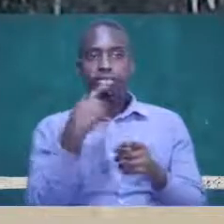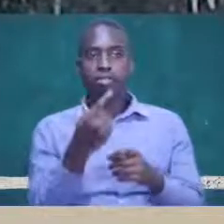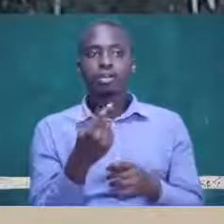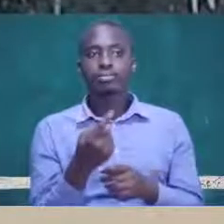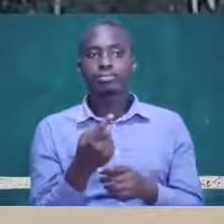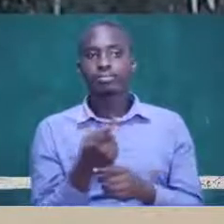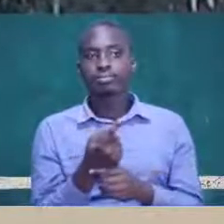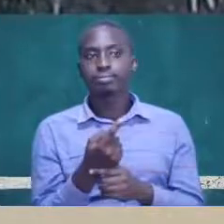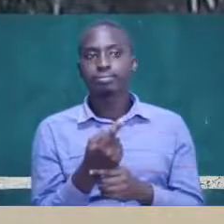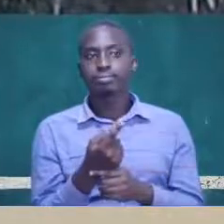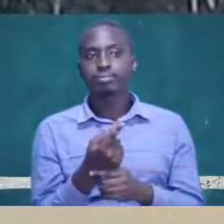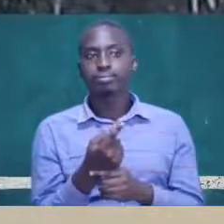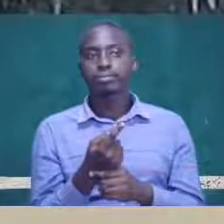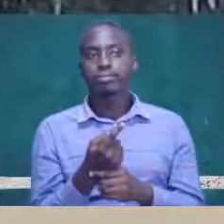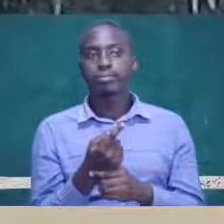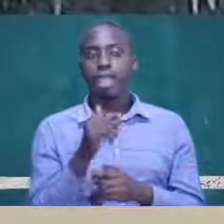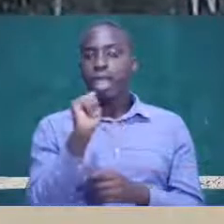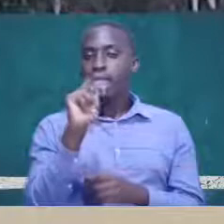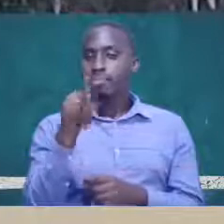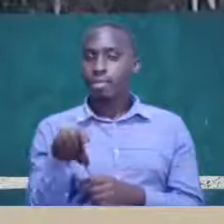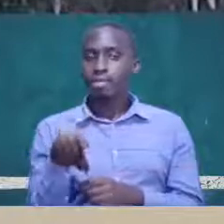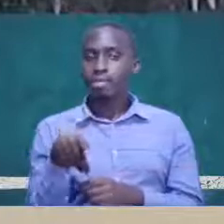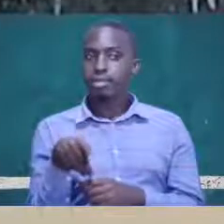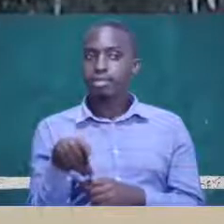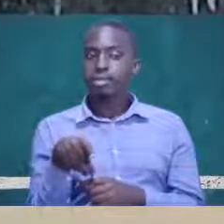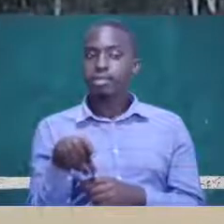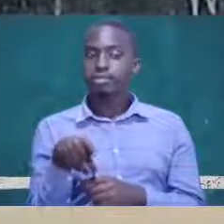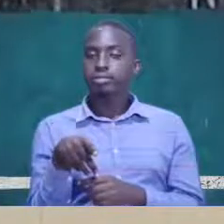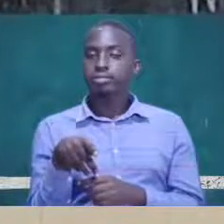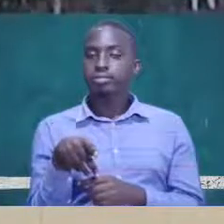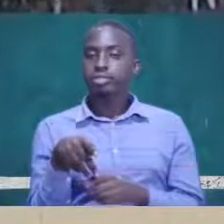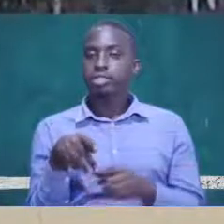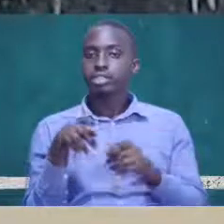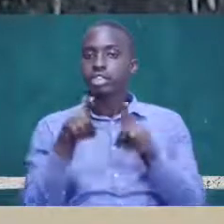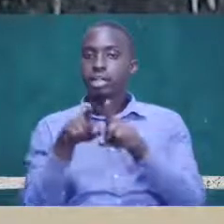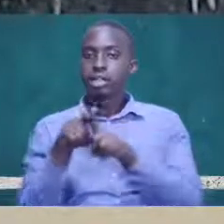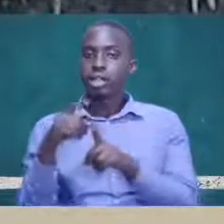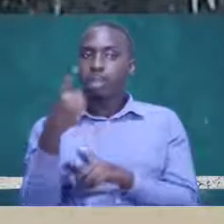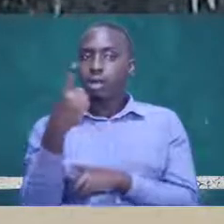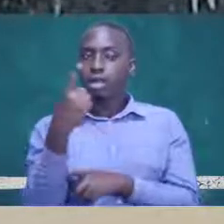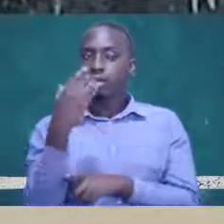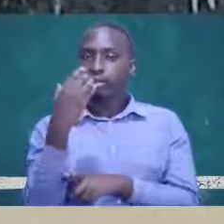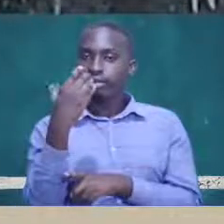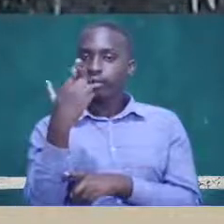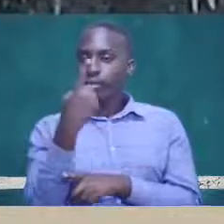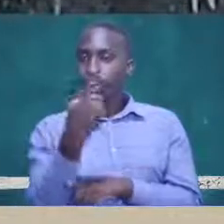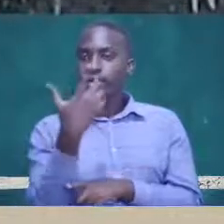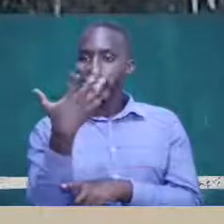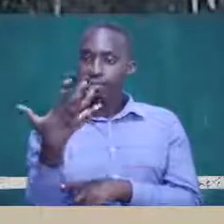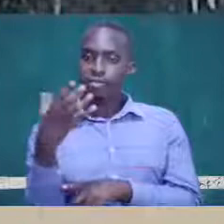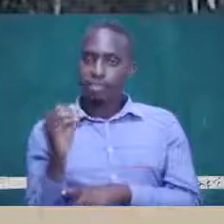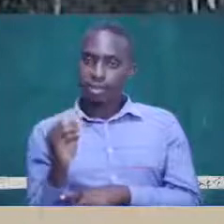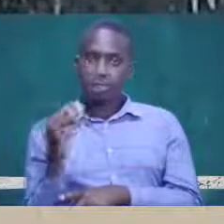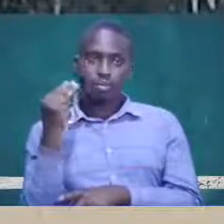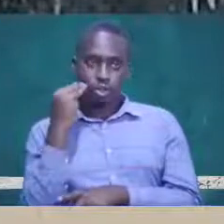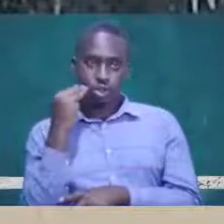be our our accelerator principle will be 150 million, which is